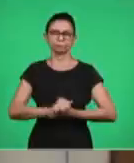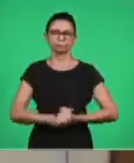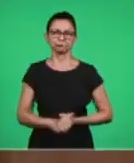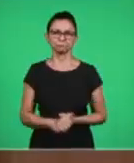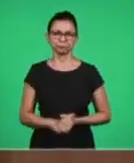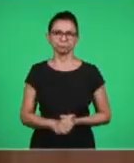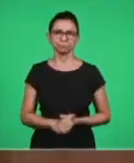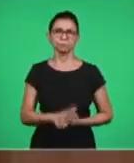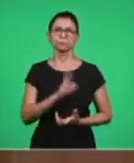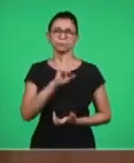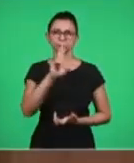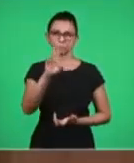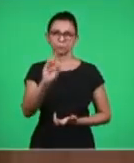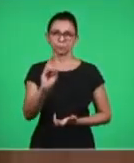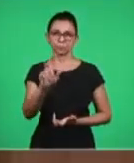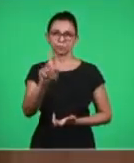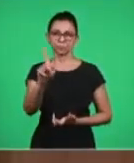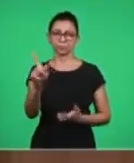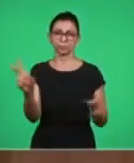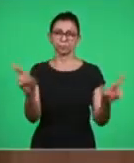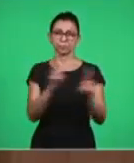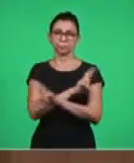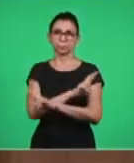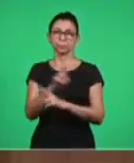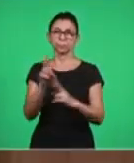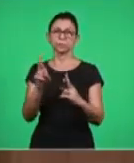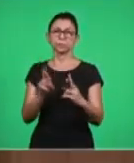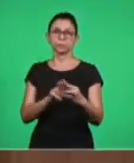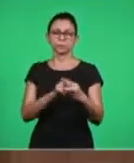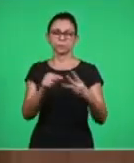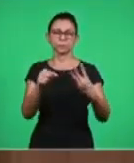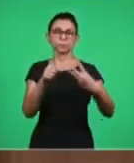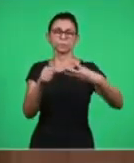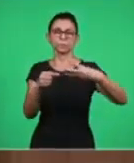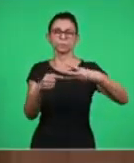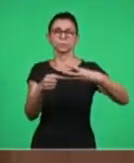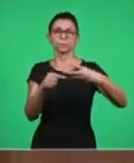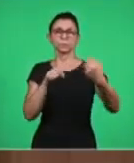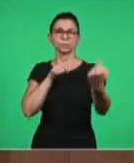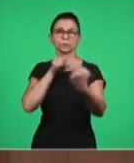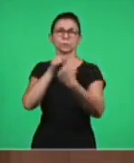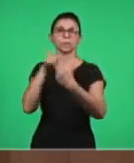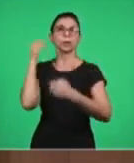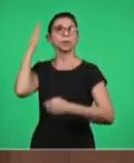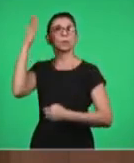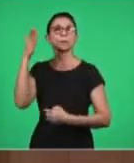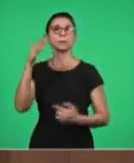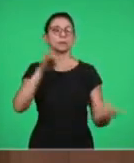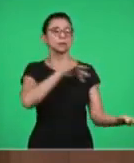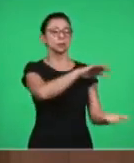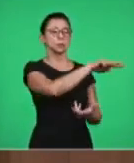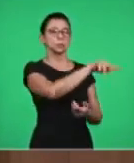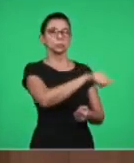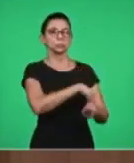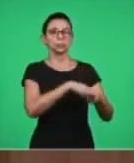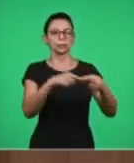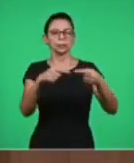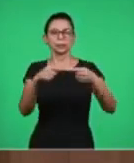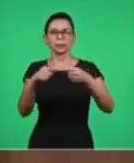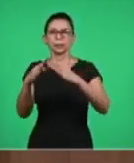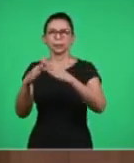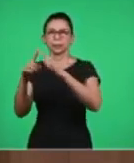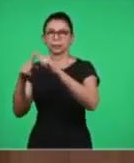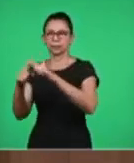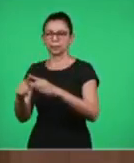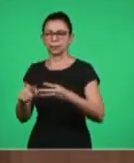24, 31. Very well. The answer of the sister related to the objective, which is a message for the world. First for the church, and second